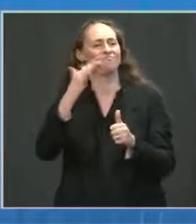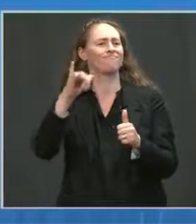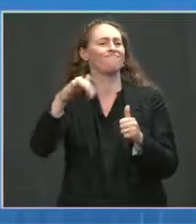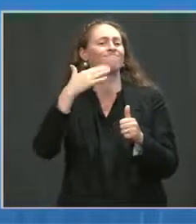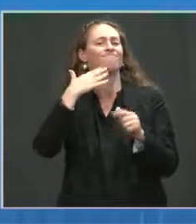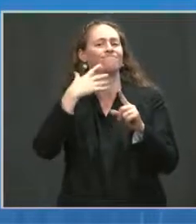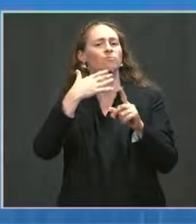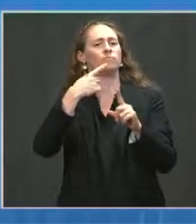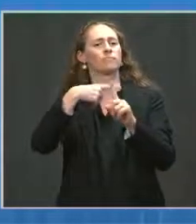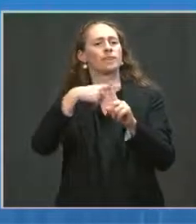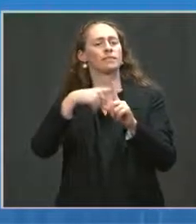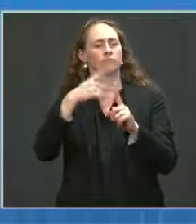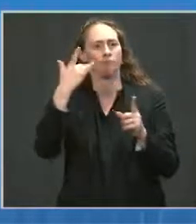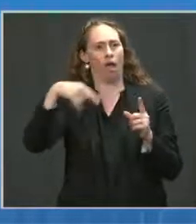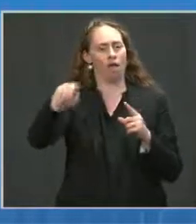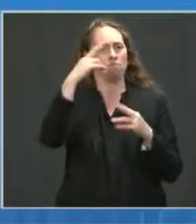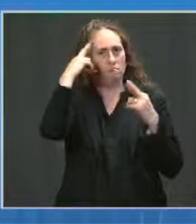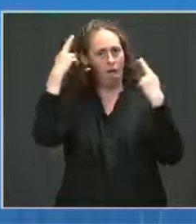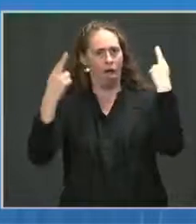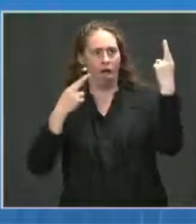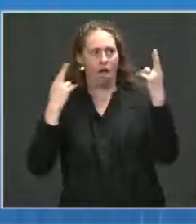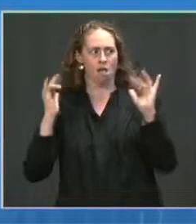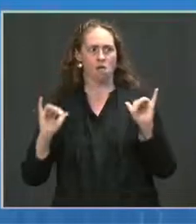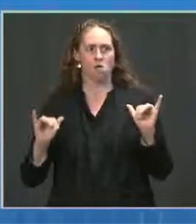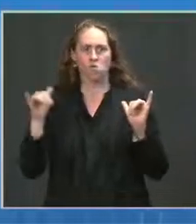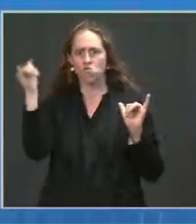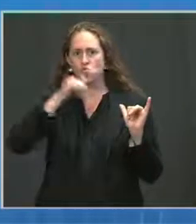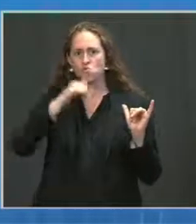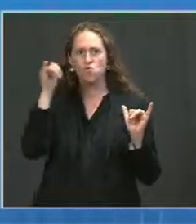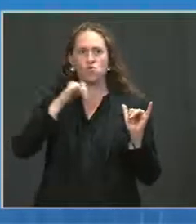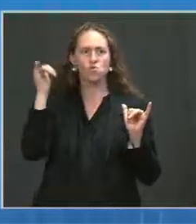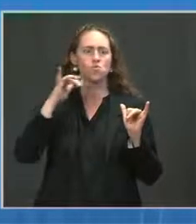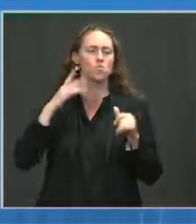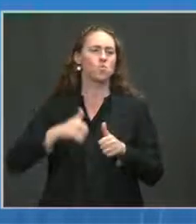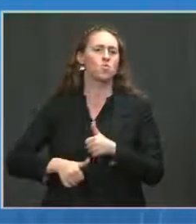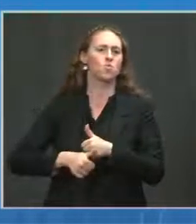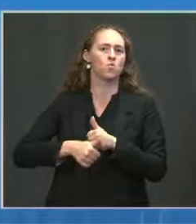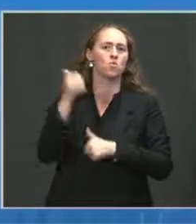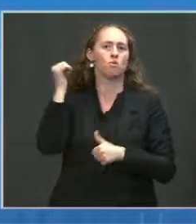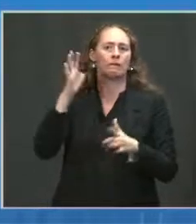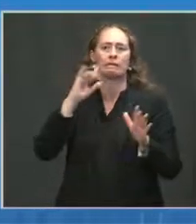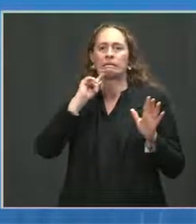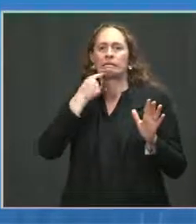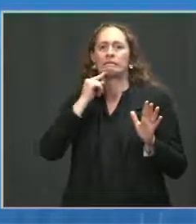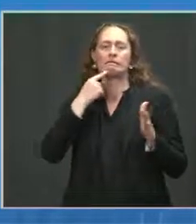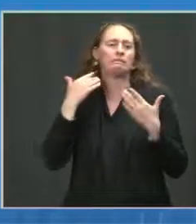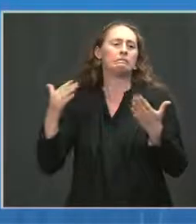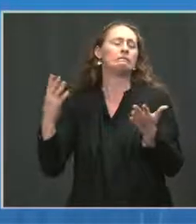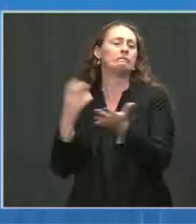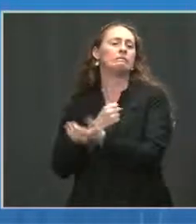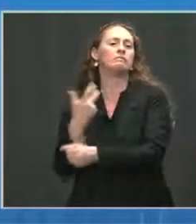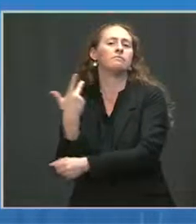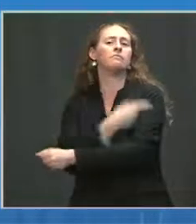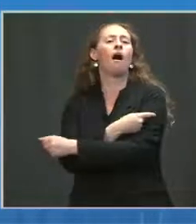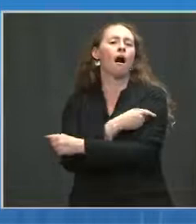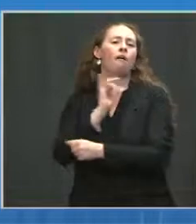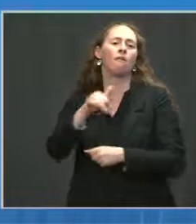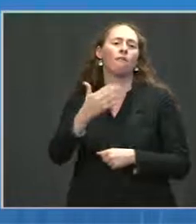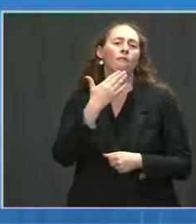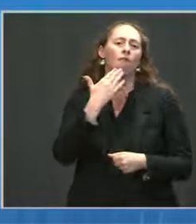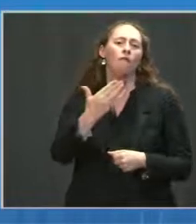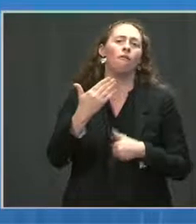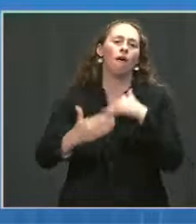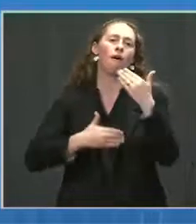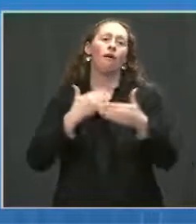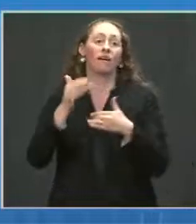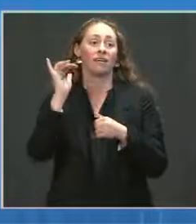and impact of being unvaccinated and responding with action. And that's what it's going to take to get us out of this